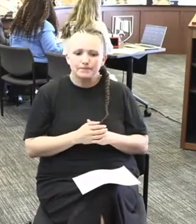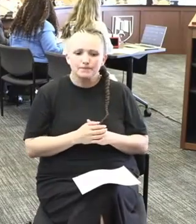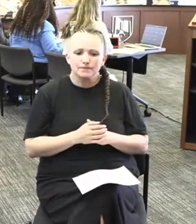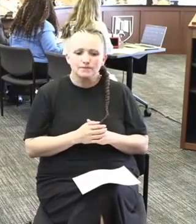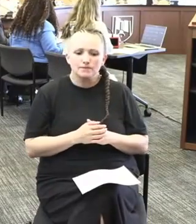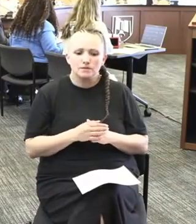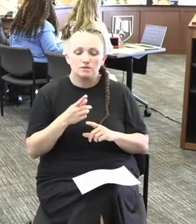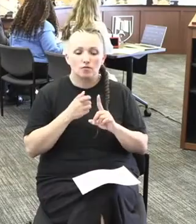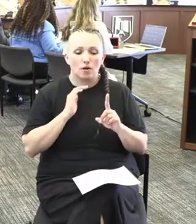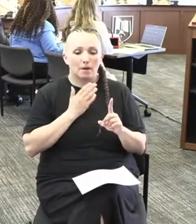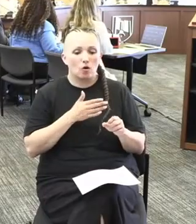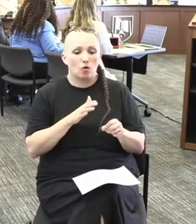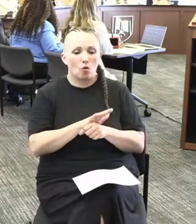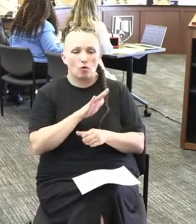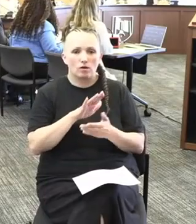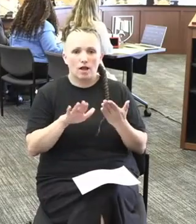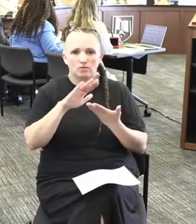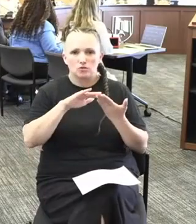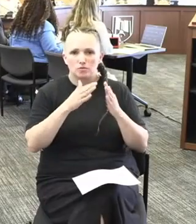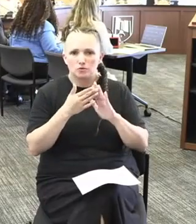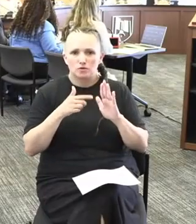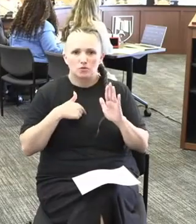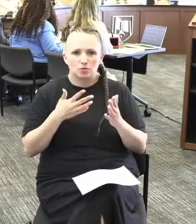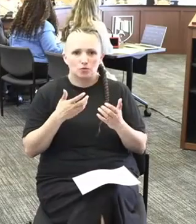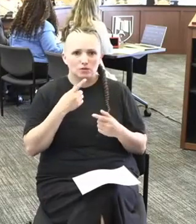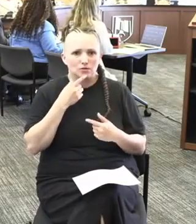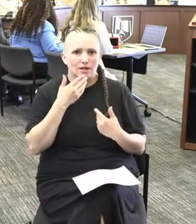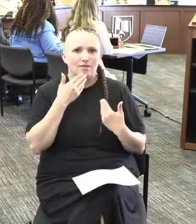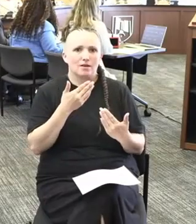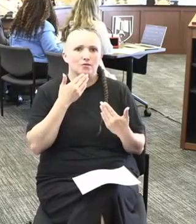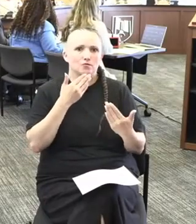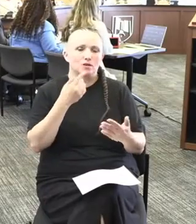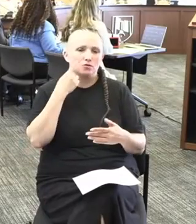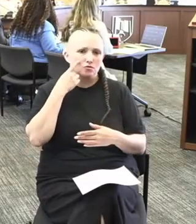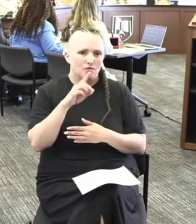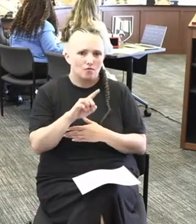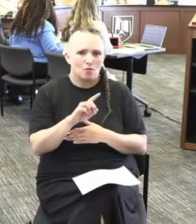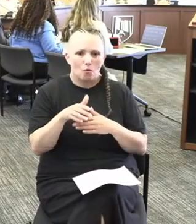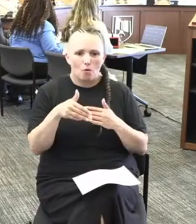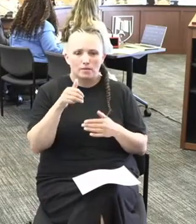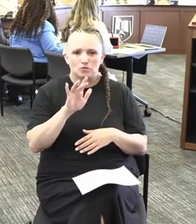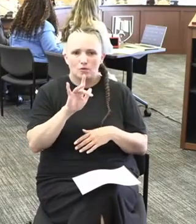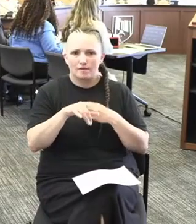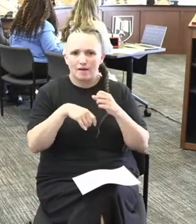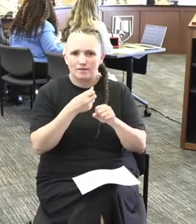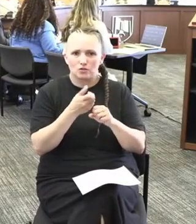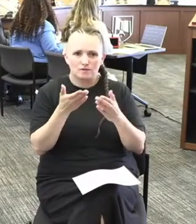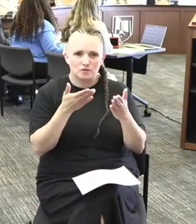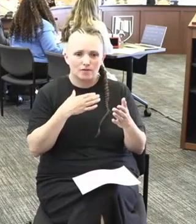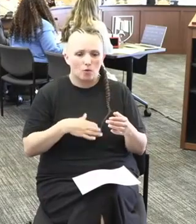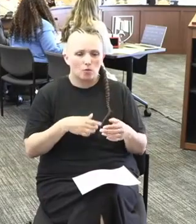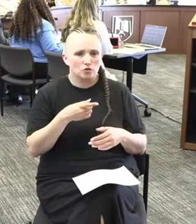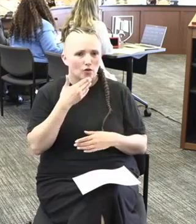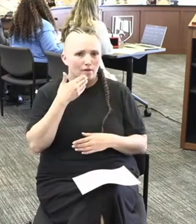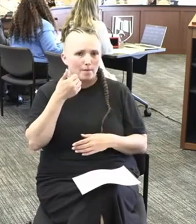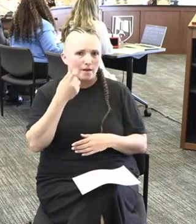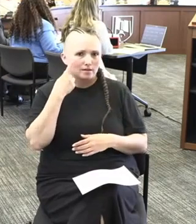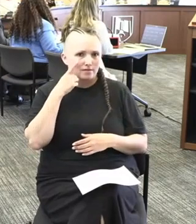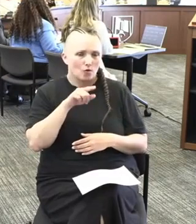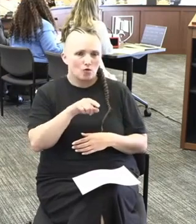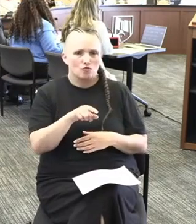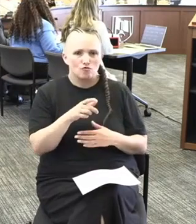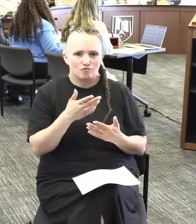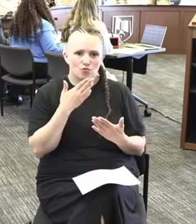entire college community, we extend our sincere gratitude for almost 25 years of service and wish her all the best in her very,